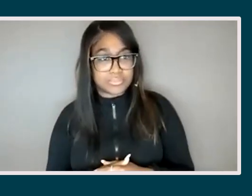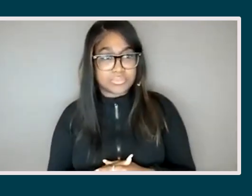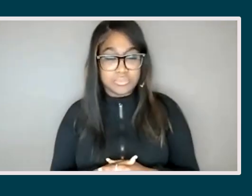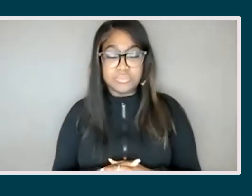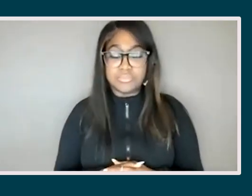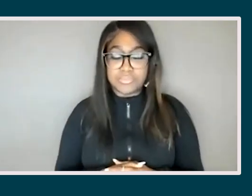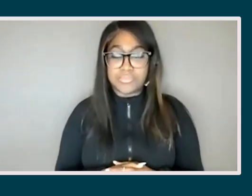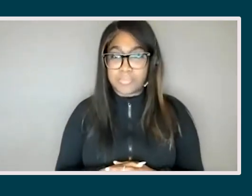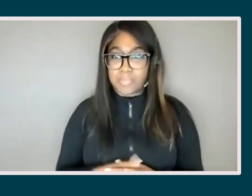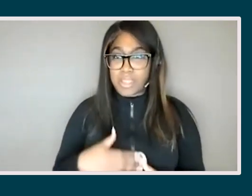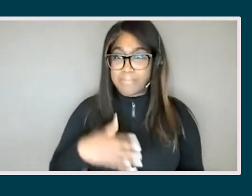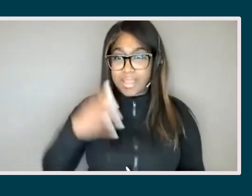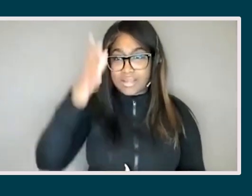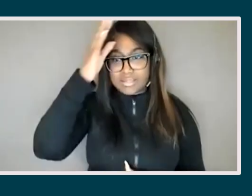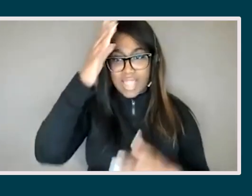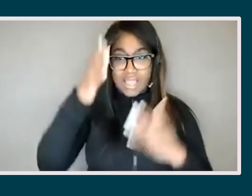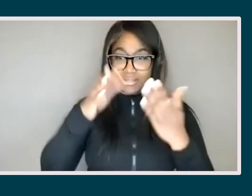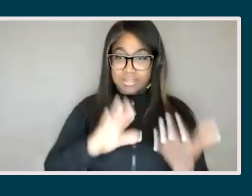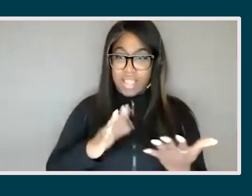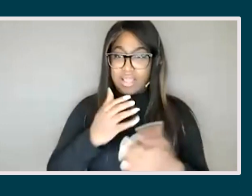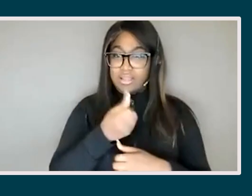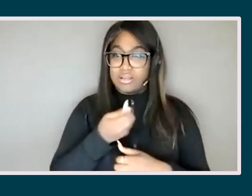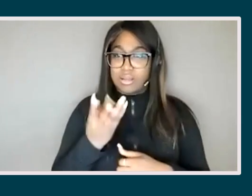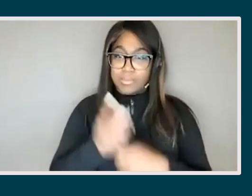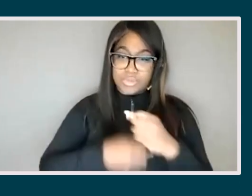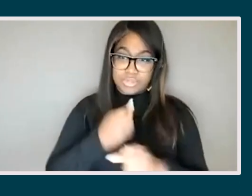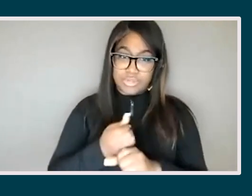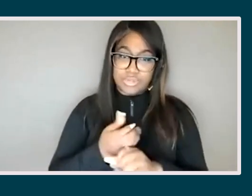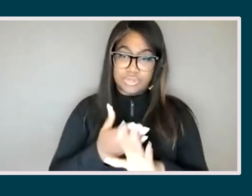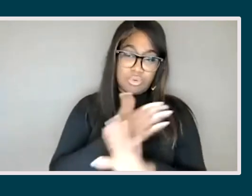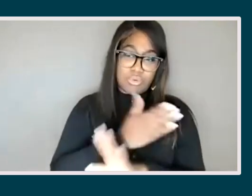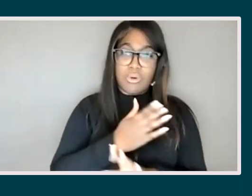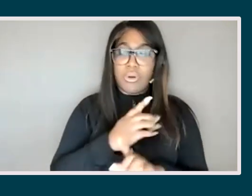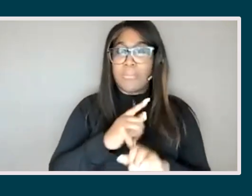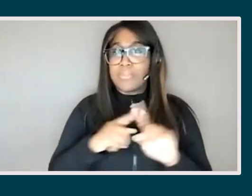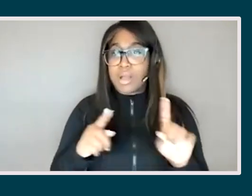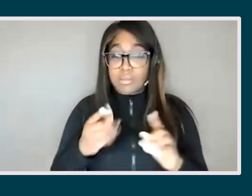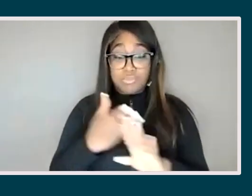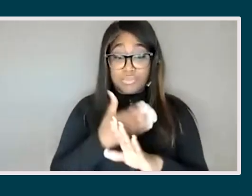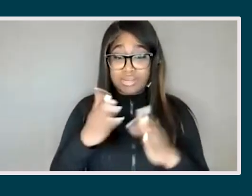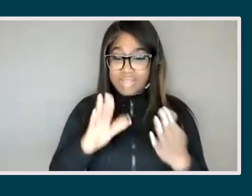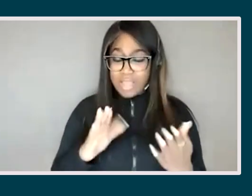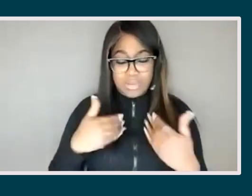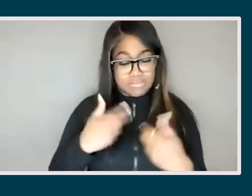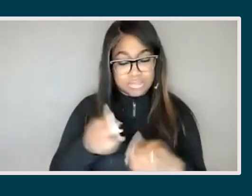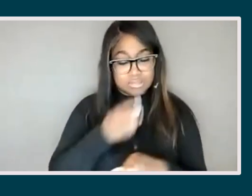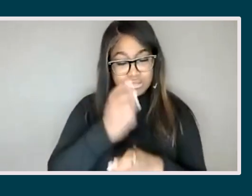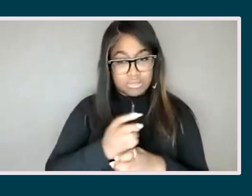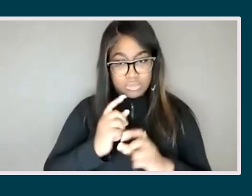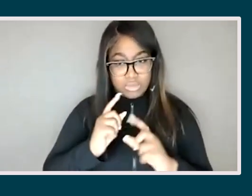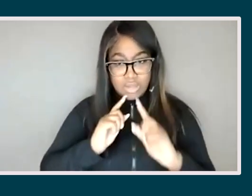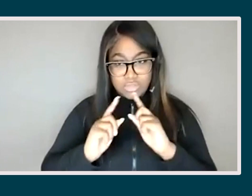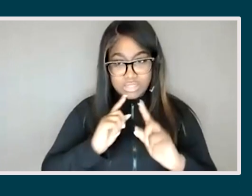So my dad died a couple of years ago, but before he died, we had a very difficult conversation in which I